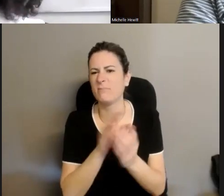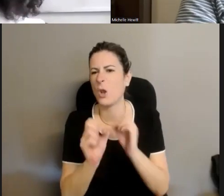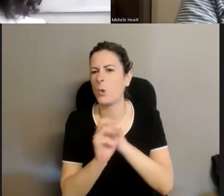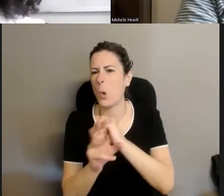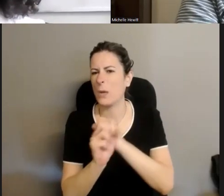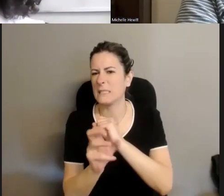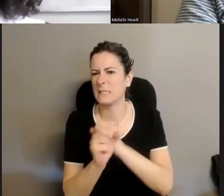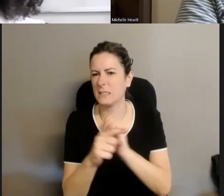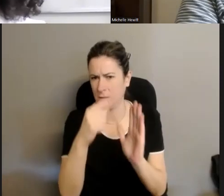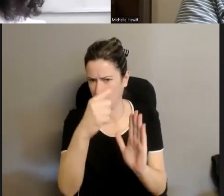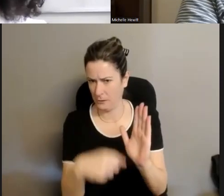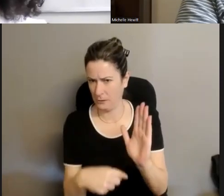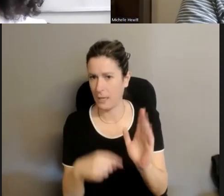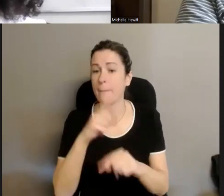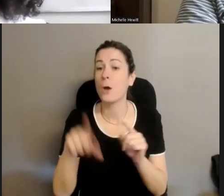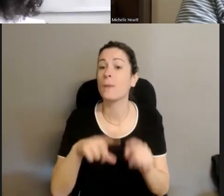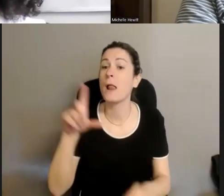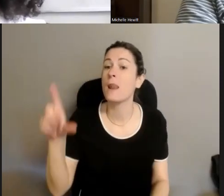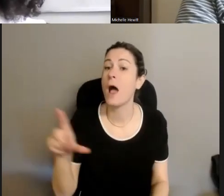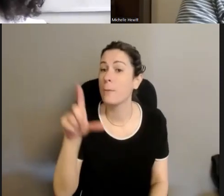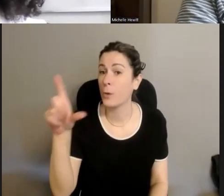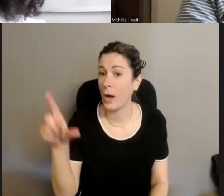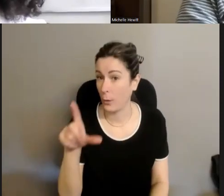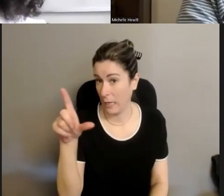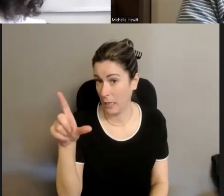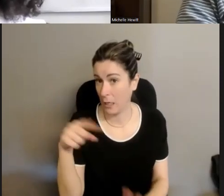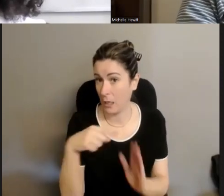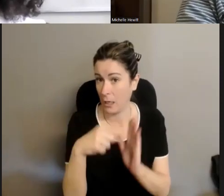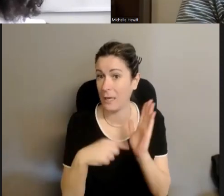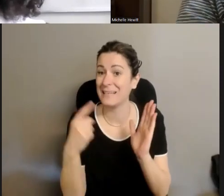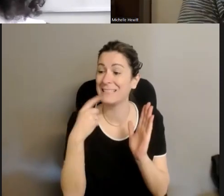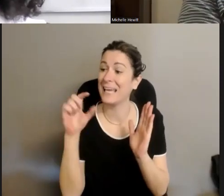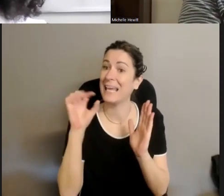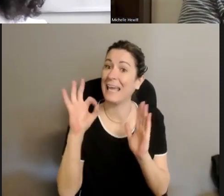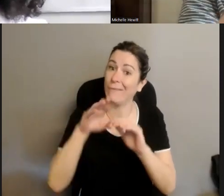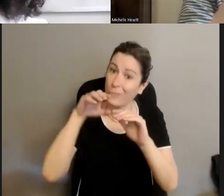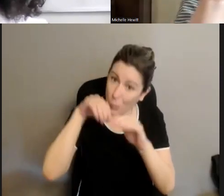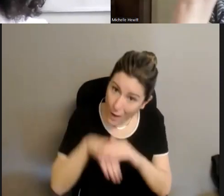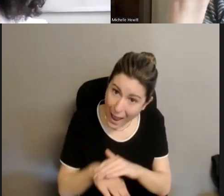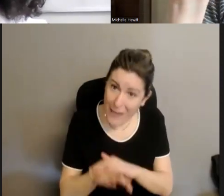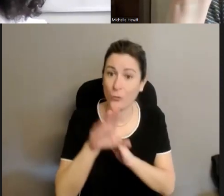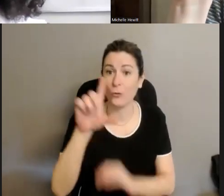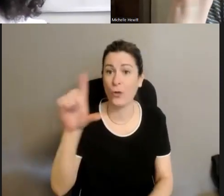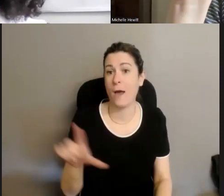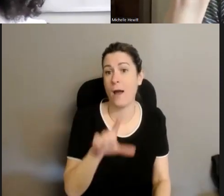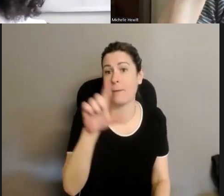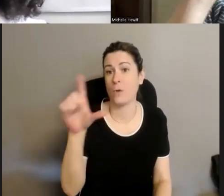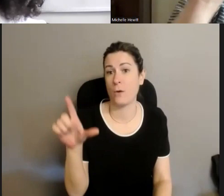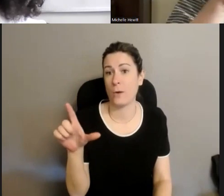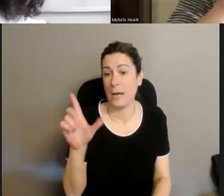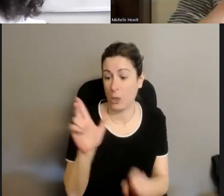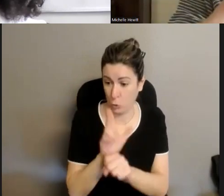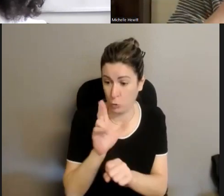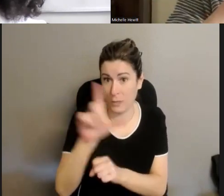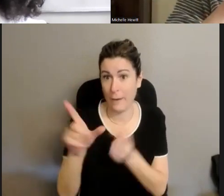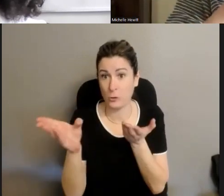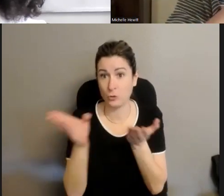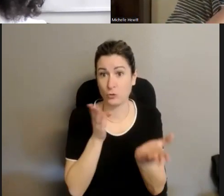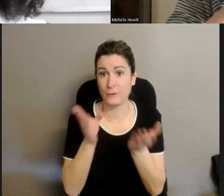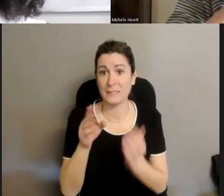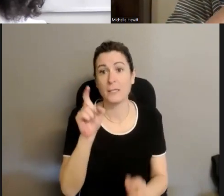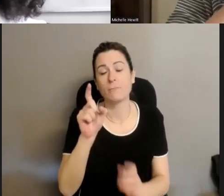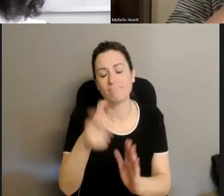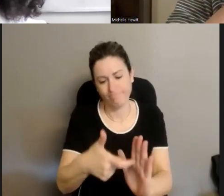our library must be sober. And to take that apart in so many